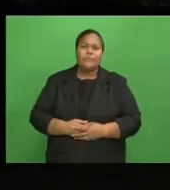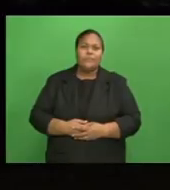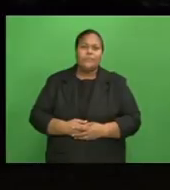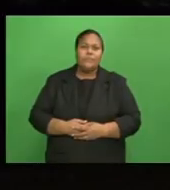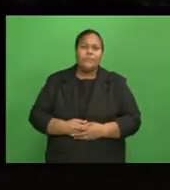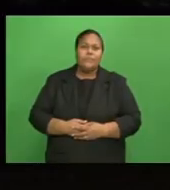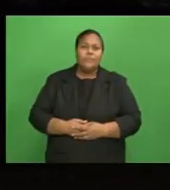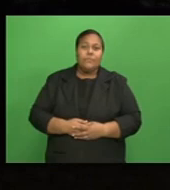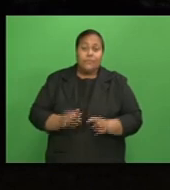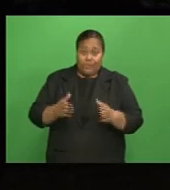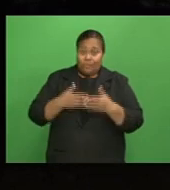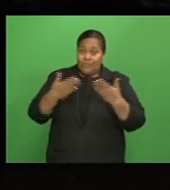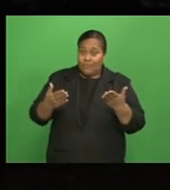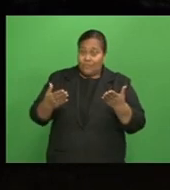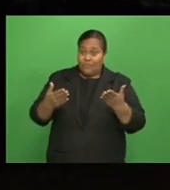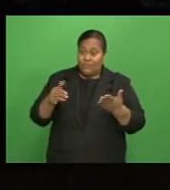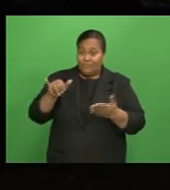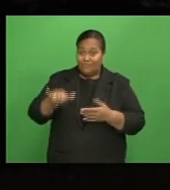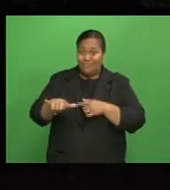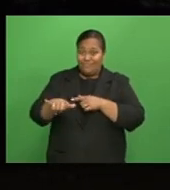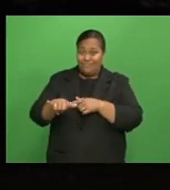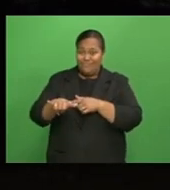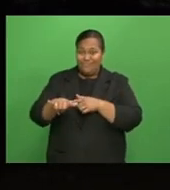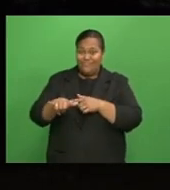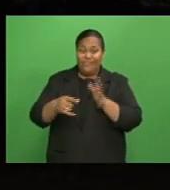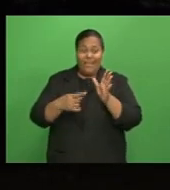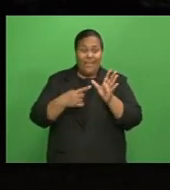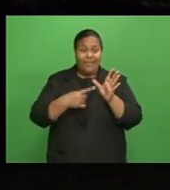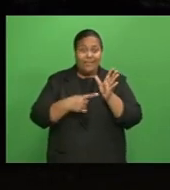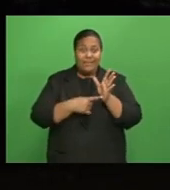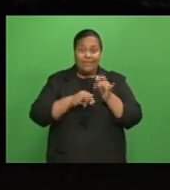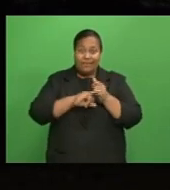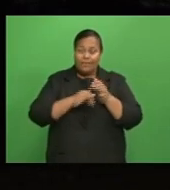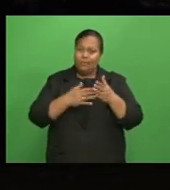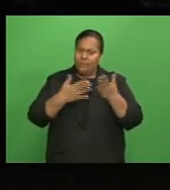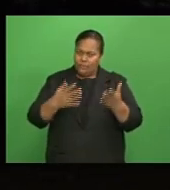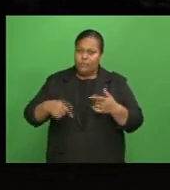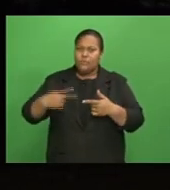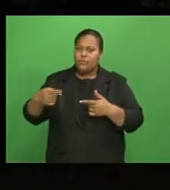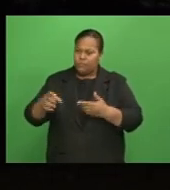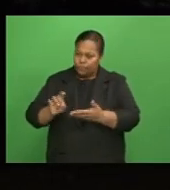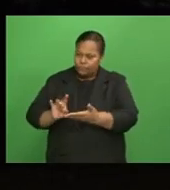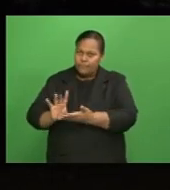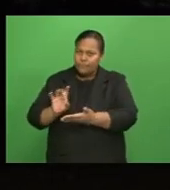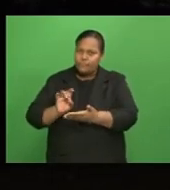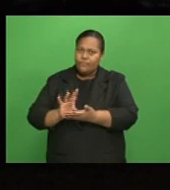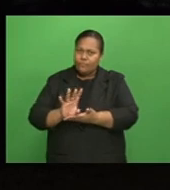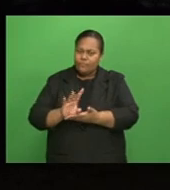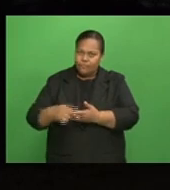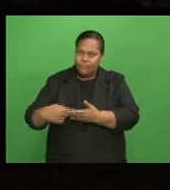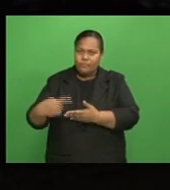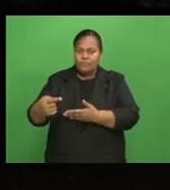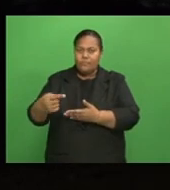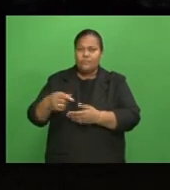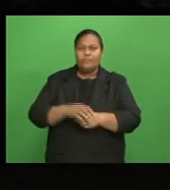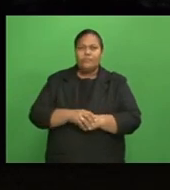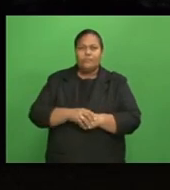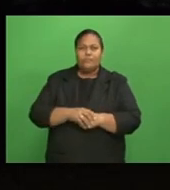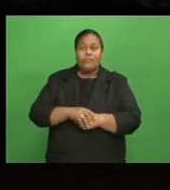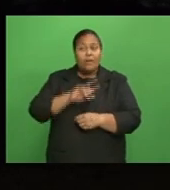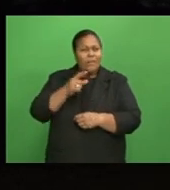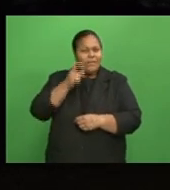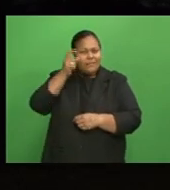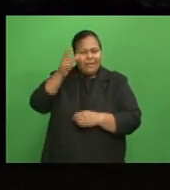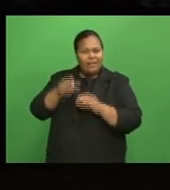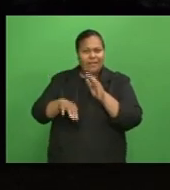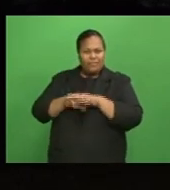Jackie, now ATS will continue with further provisions of terminations. However, they will be careful to ensure